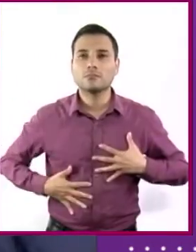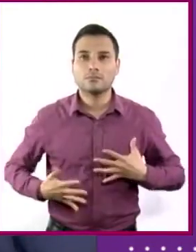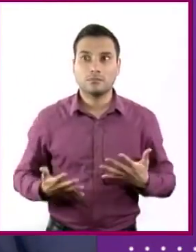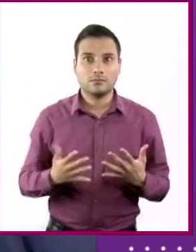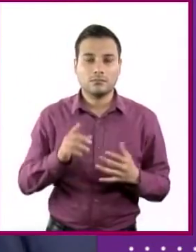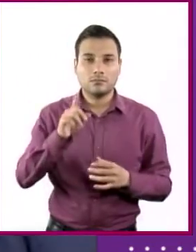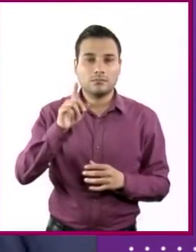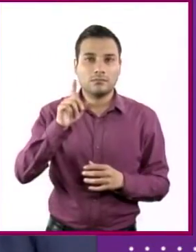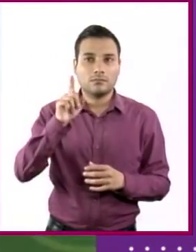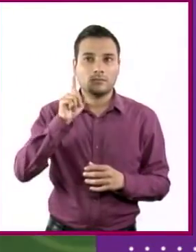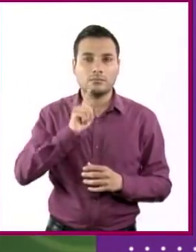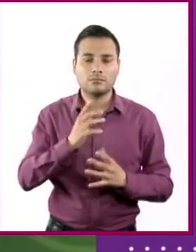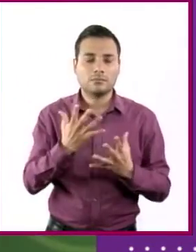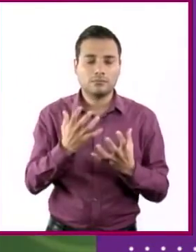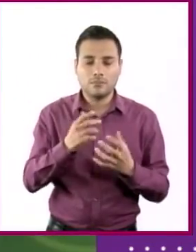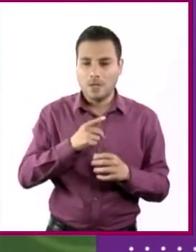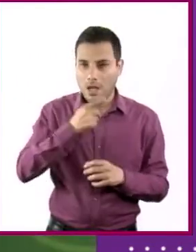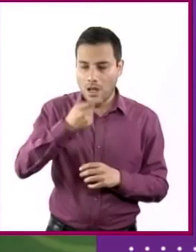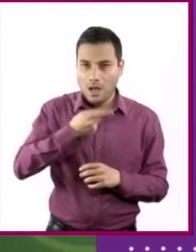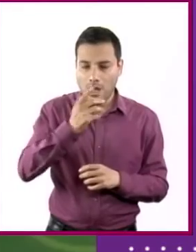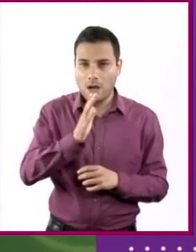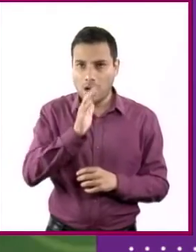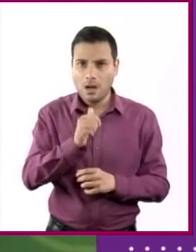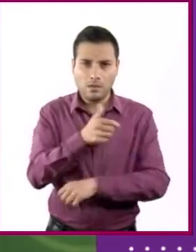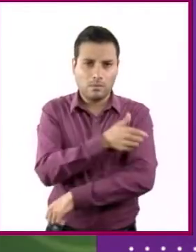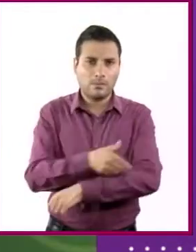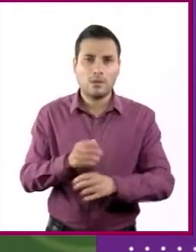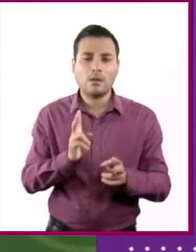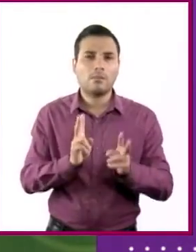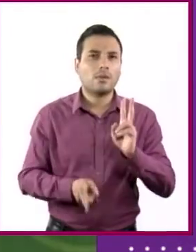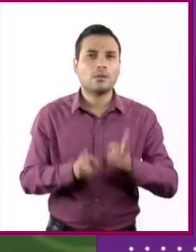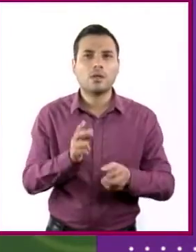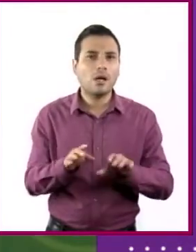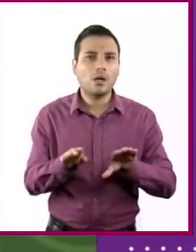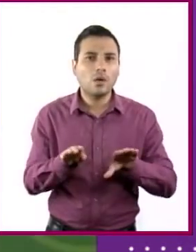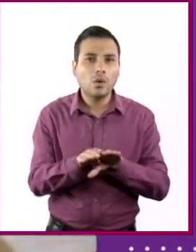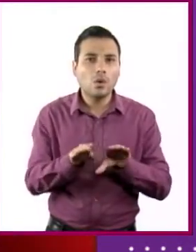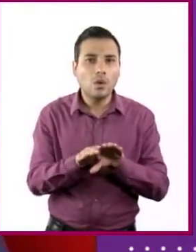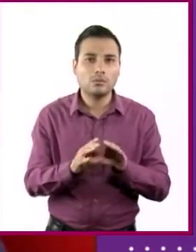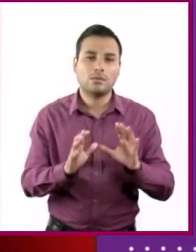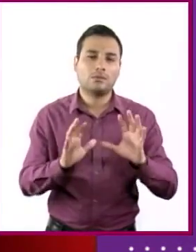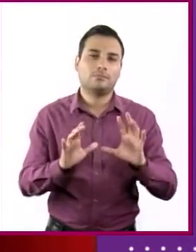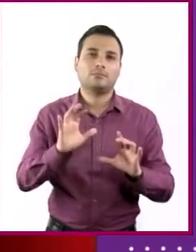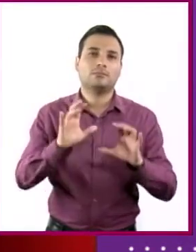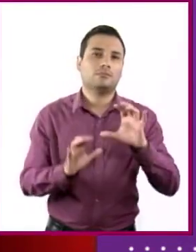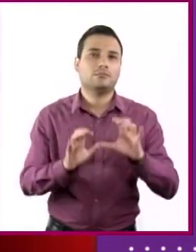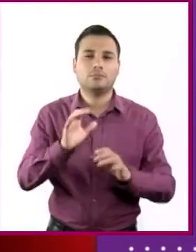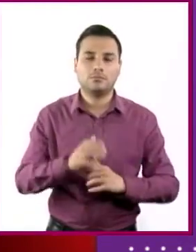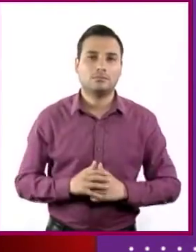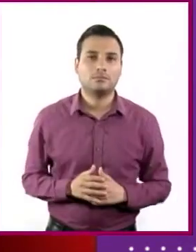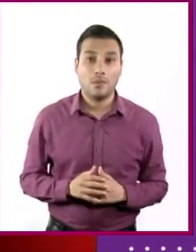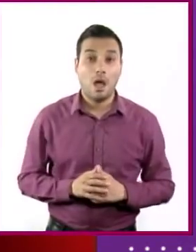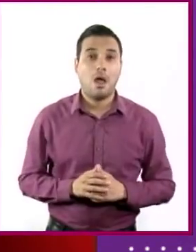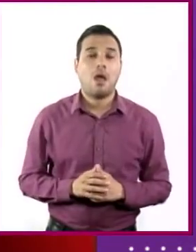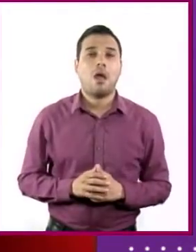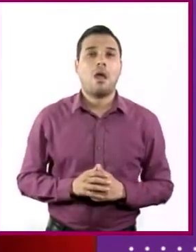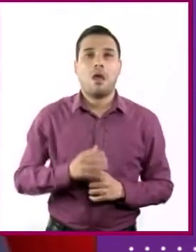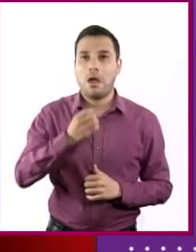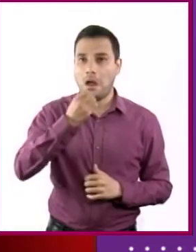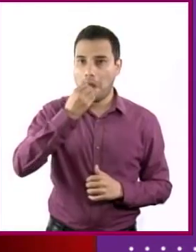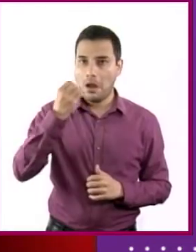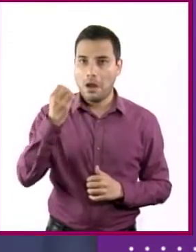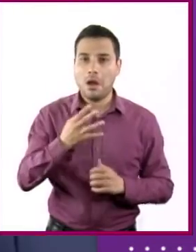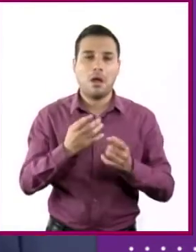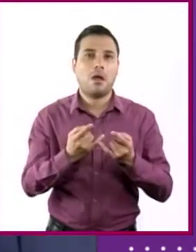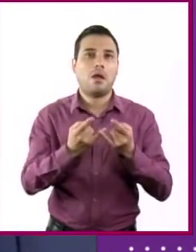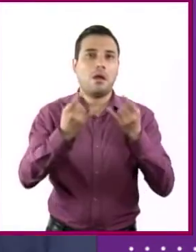talk. She could talk to her family using her hands. Wow! That is really